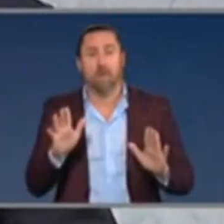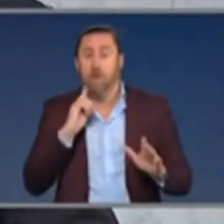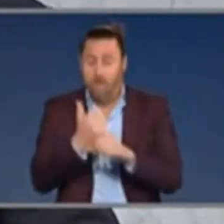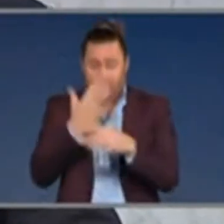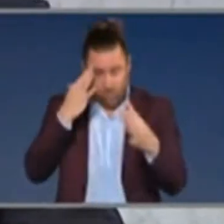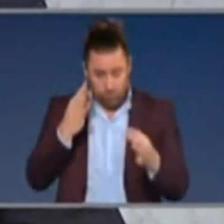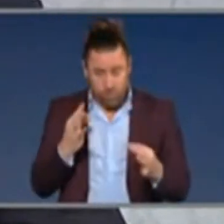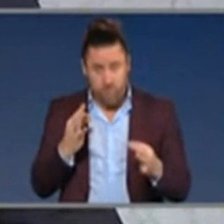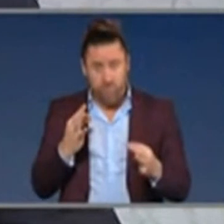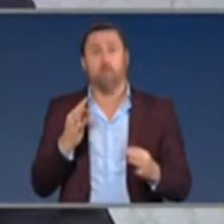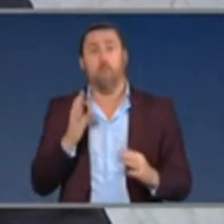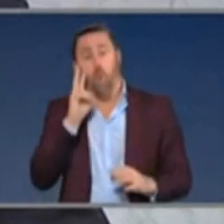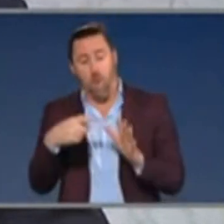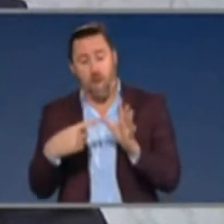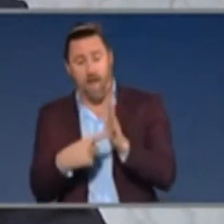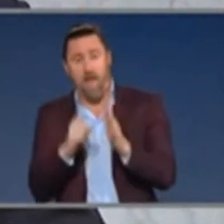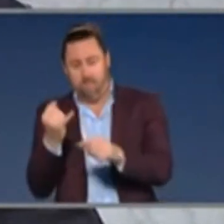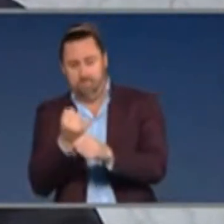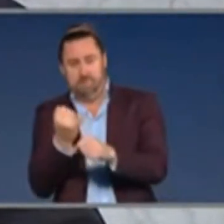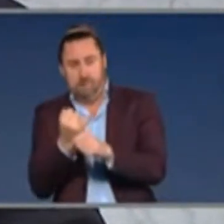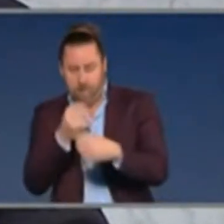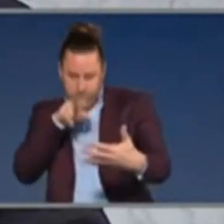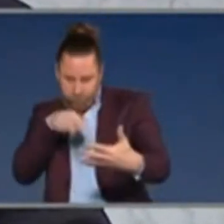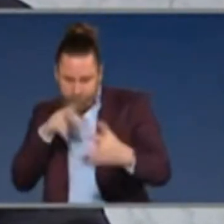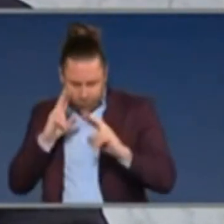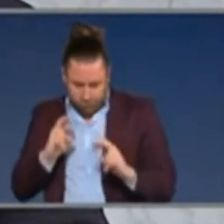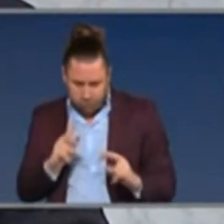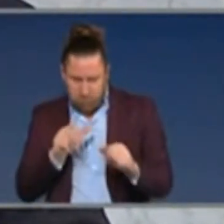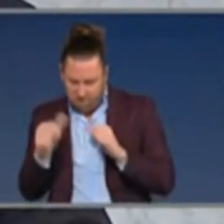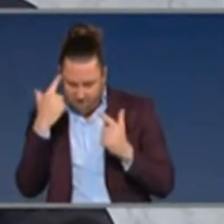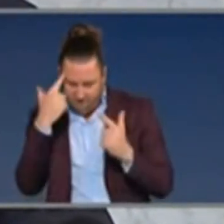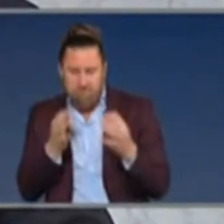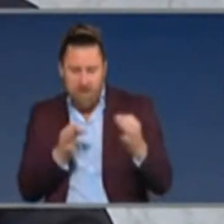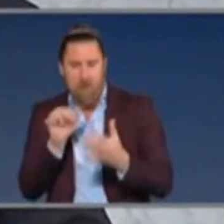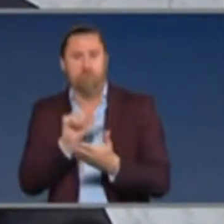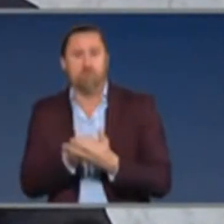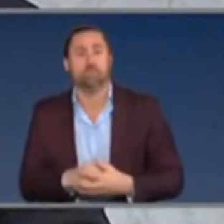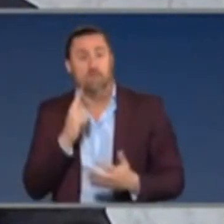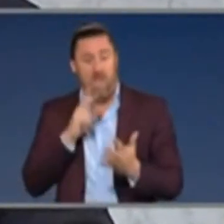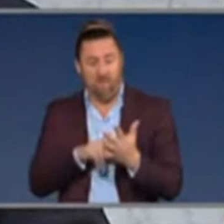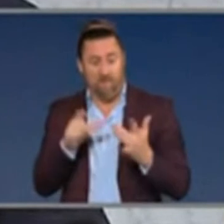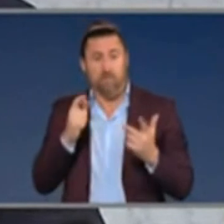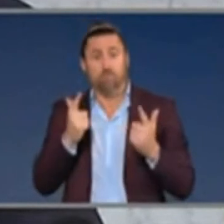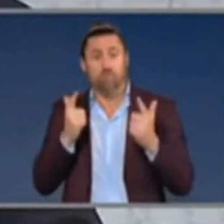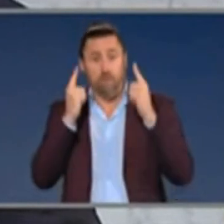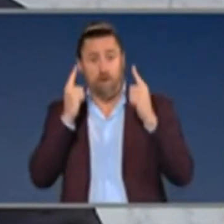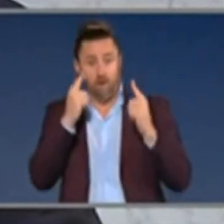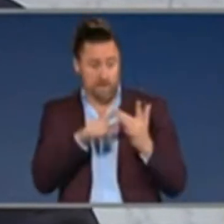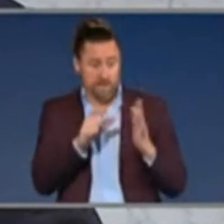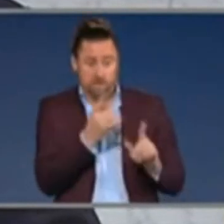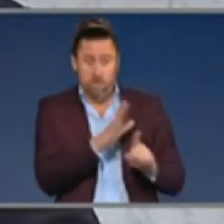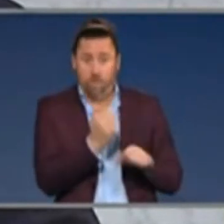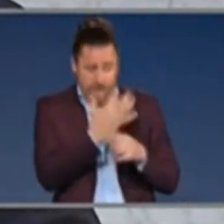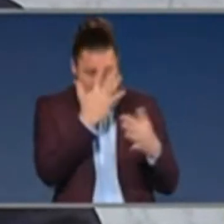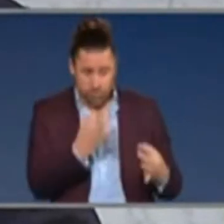comes to these matters should be based on the best possible medical advice. And I note the decisions that were taken today by the Victorian Premier were on that basis,